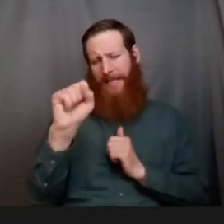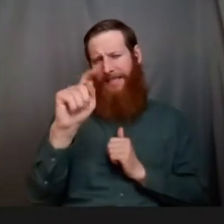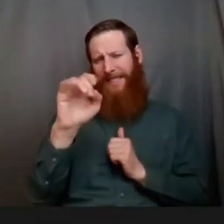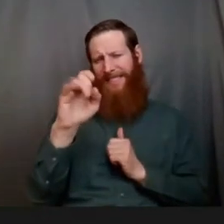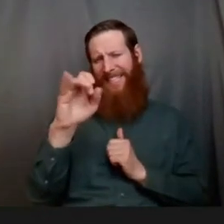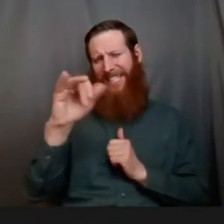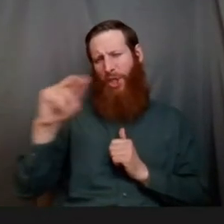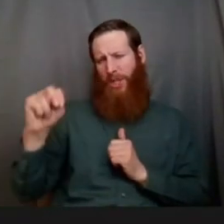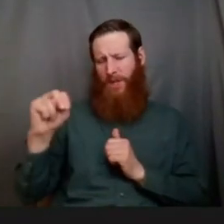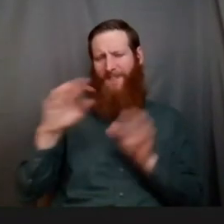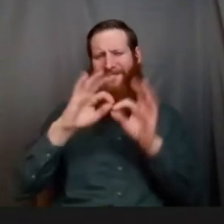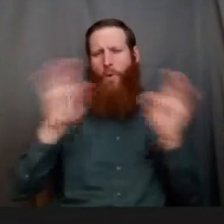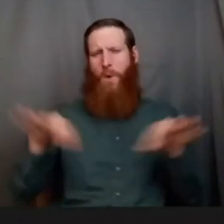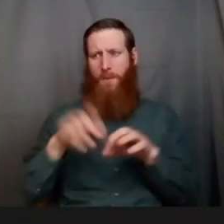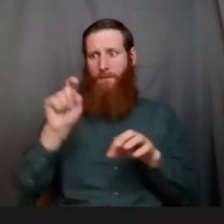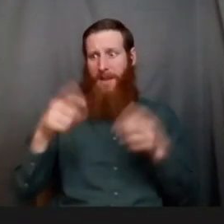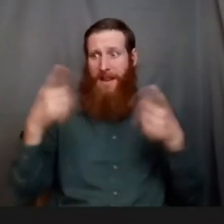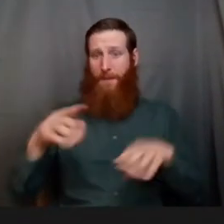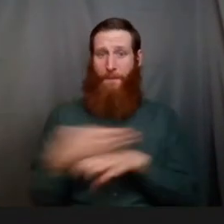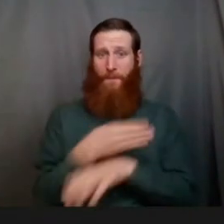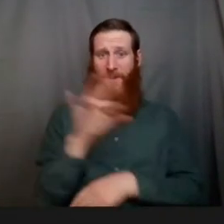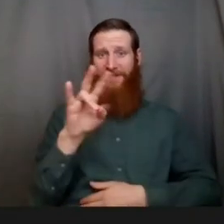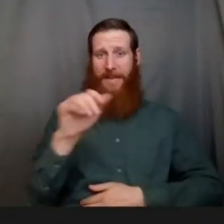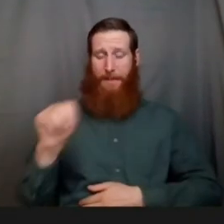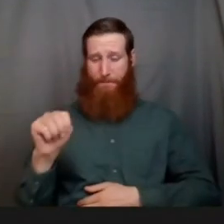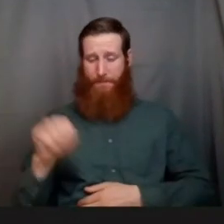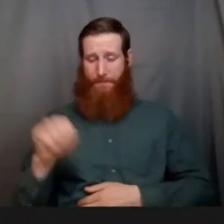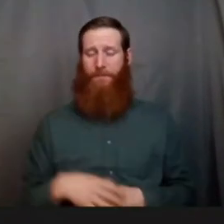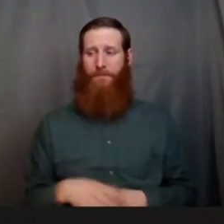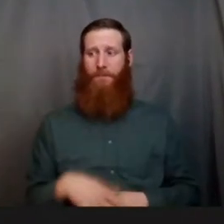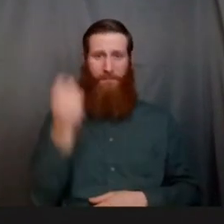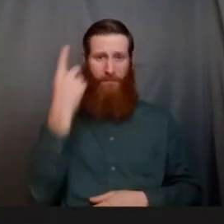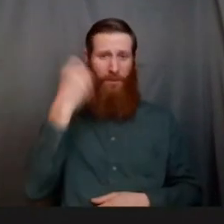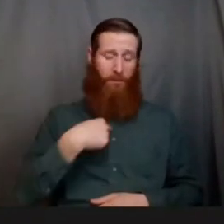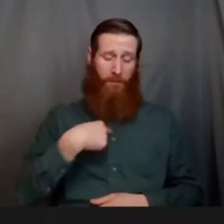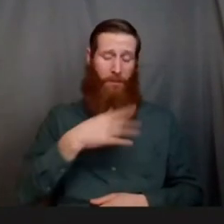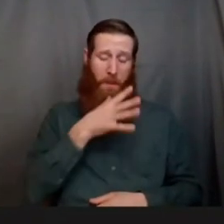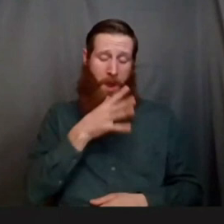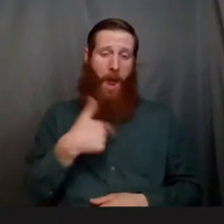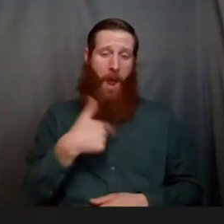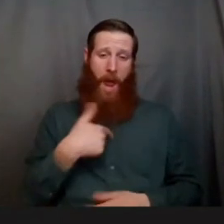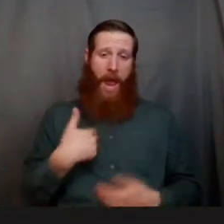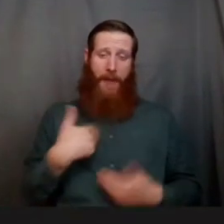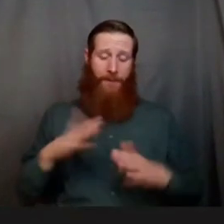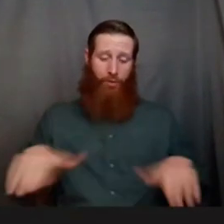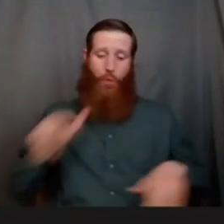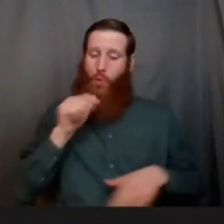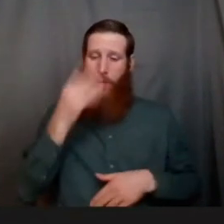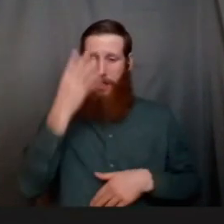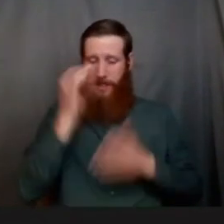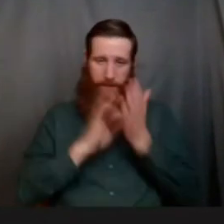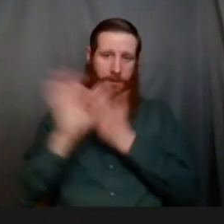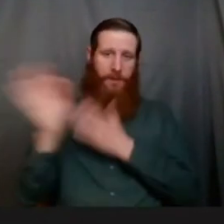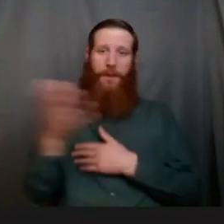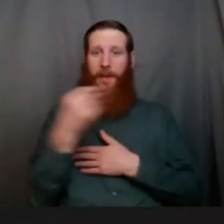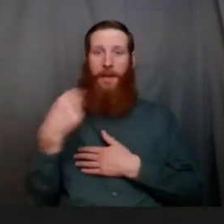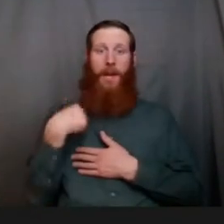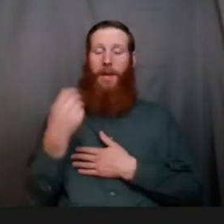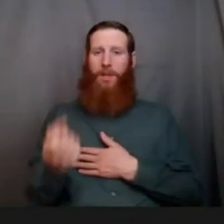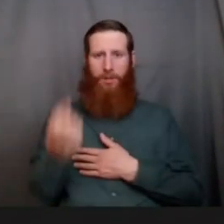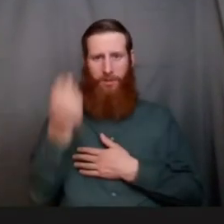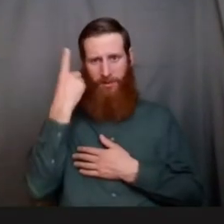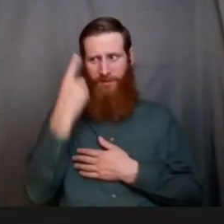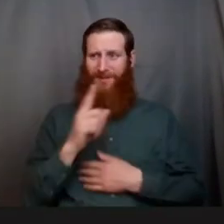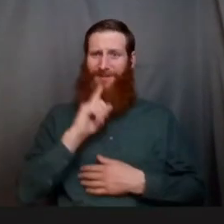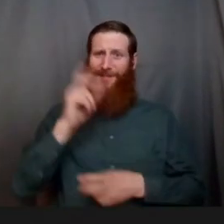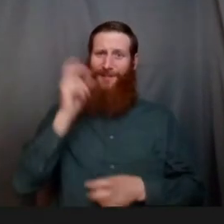a.m. And I understand, I'm a mom too, who has children who love to sleep in. And I understand that that's really